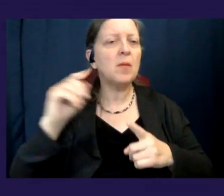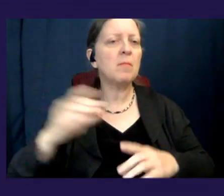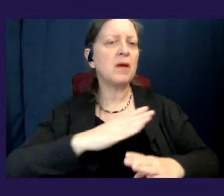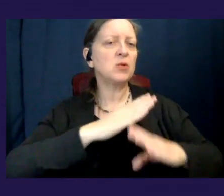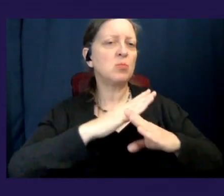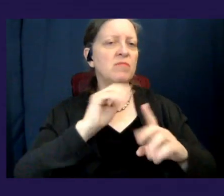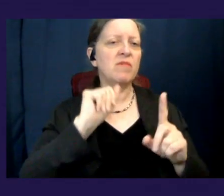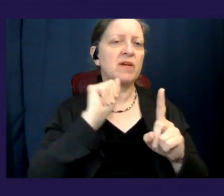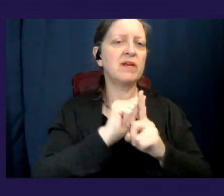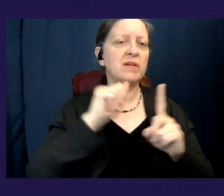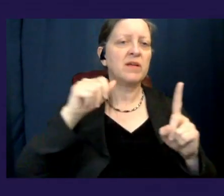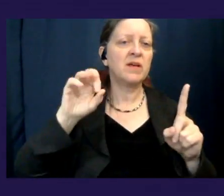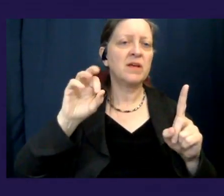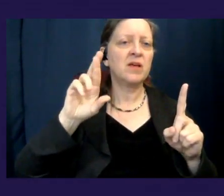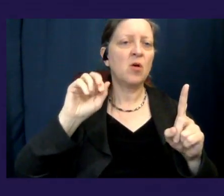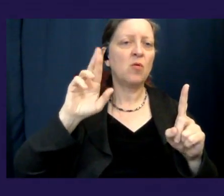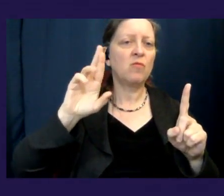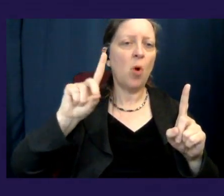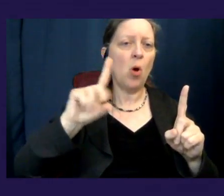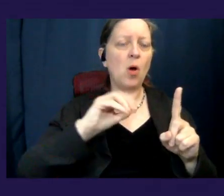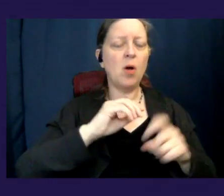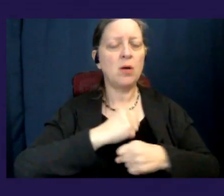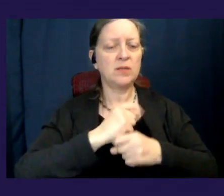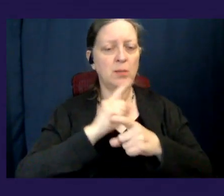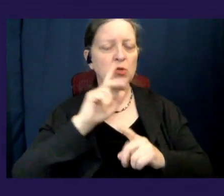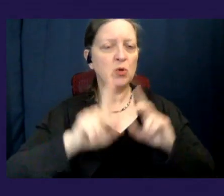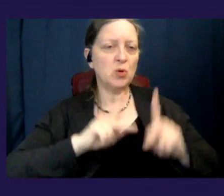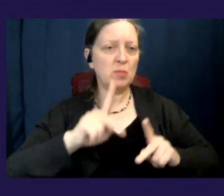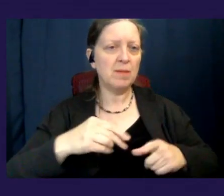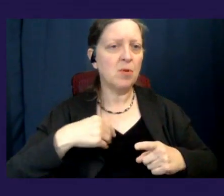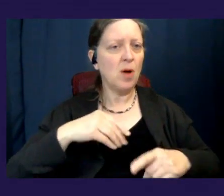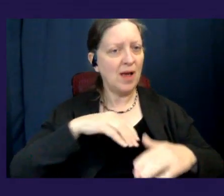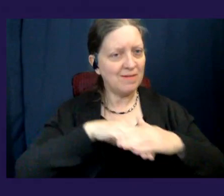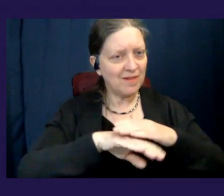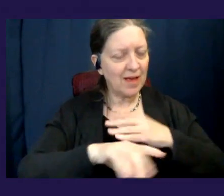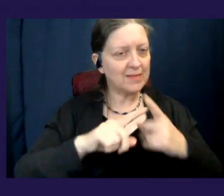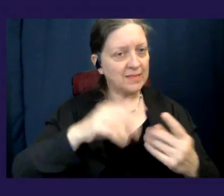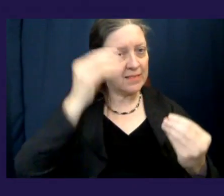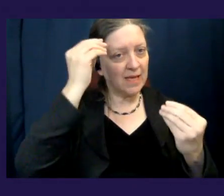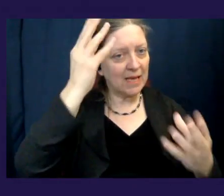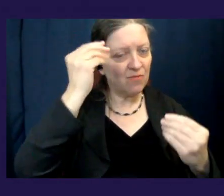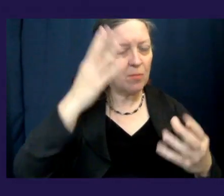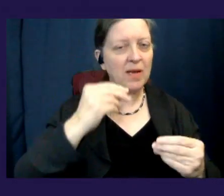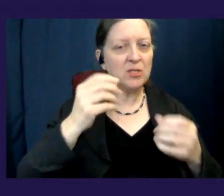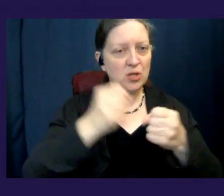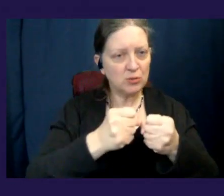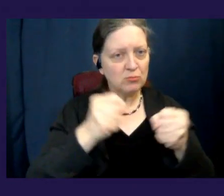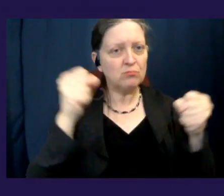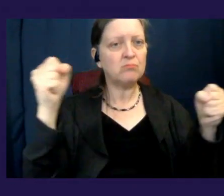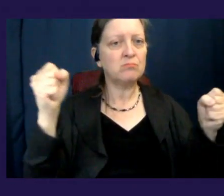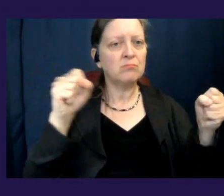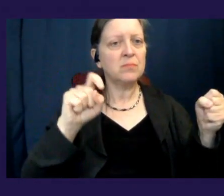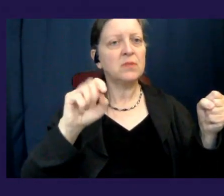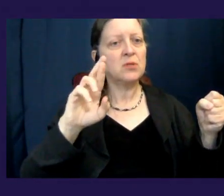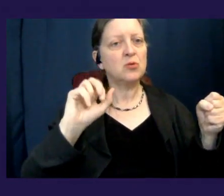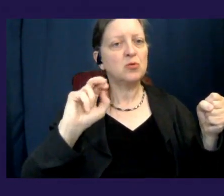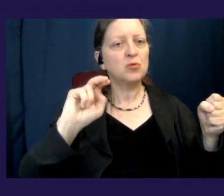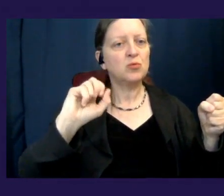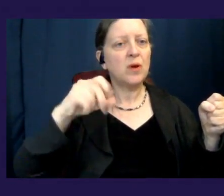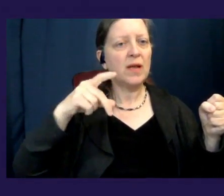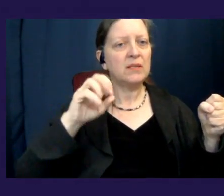have access to information and transparency and these types of things. But the environments